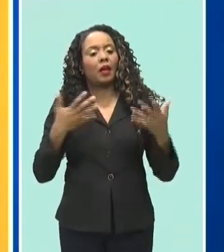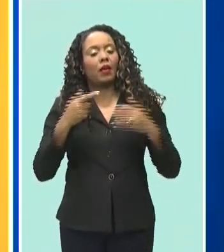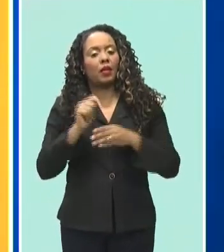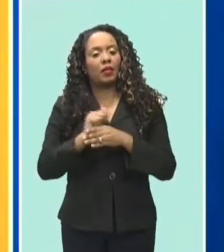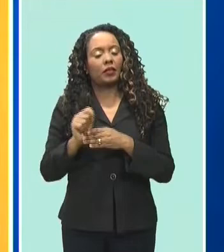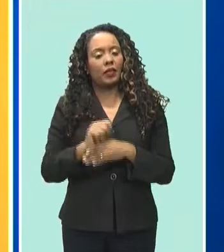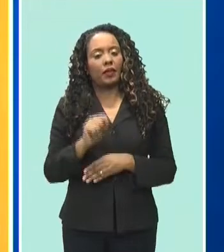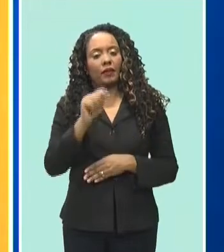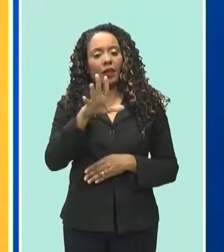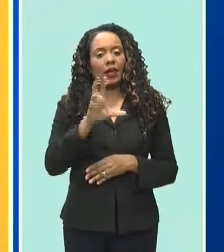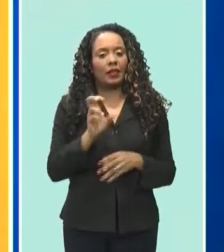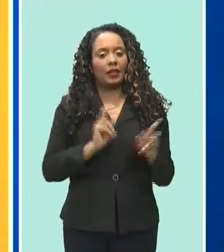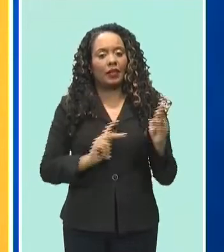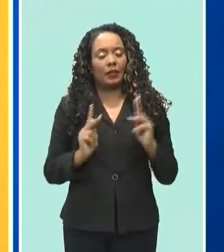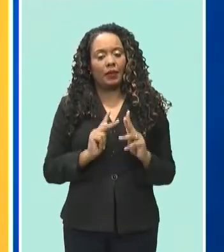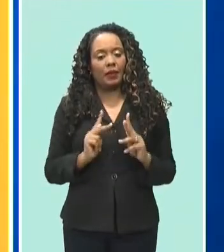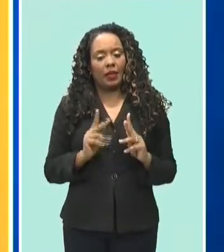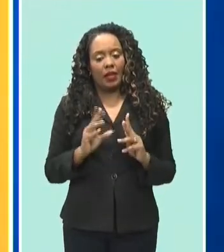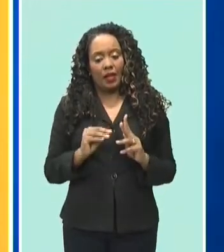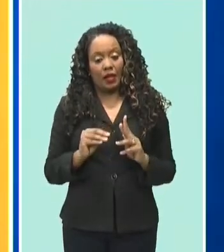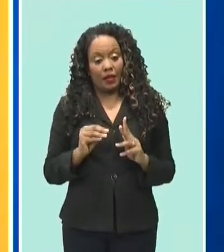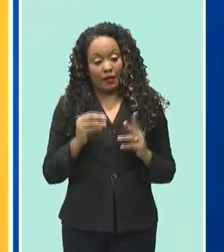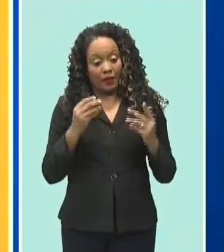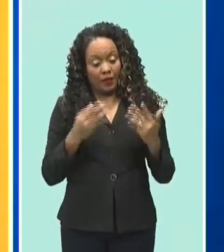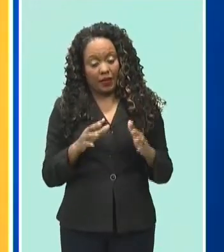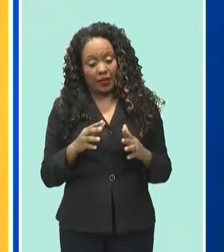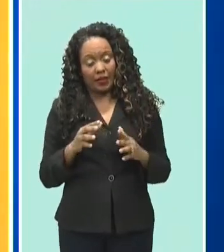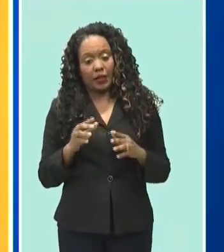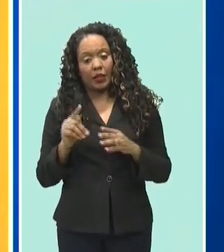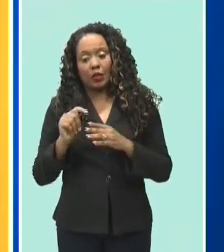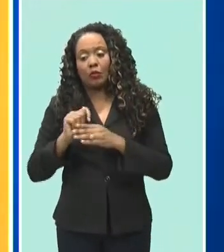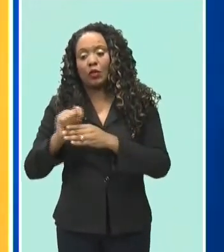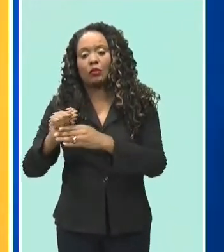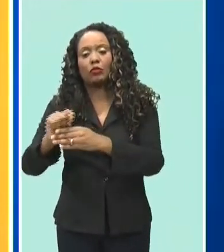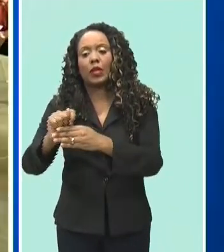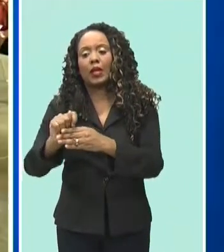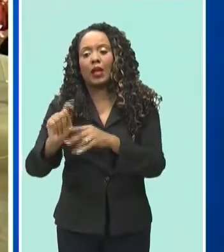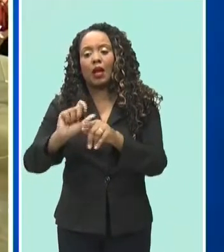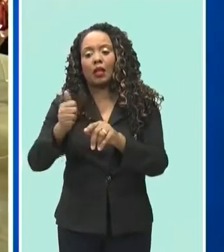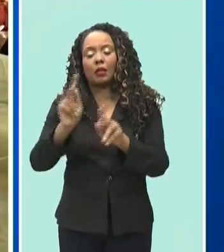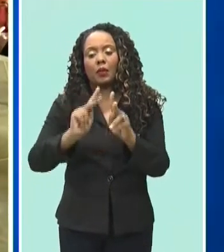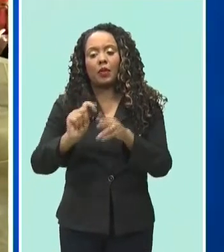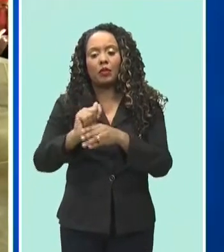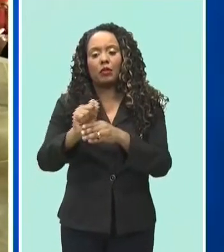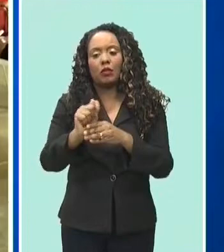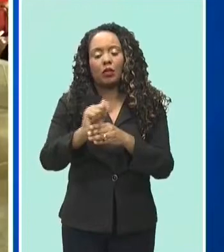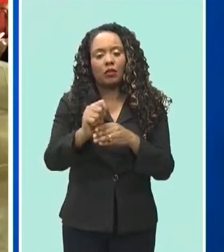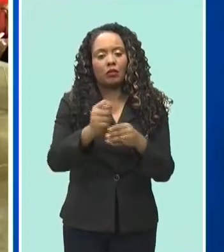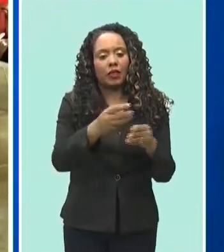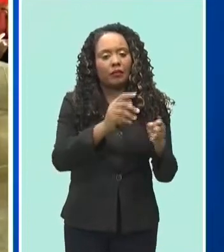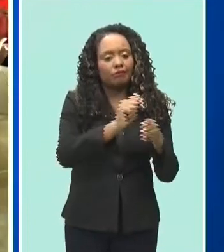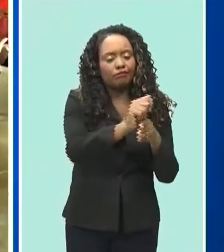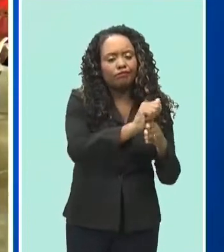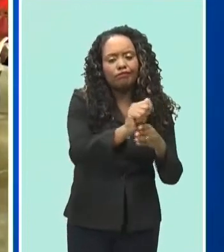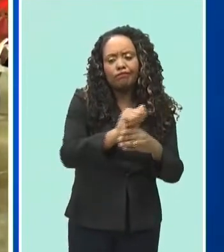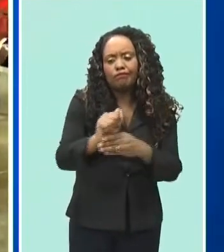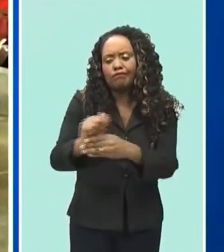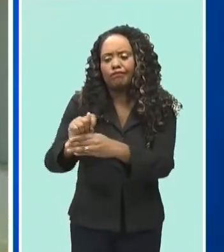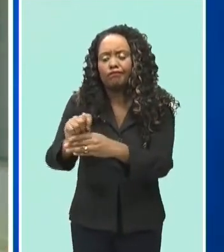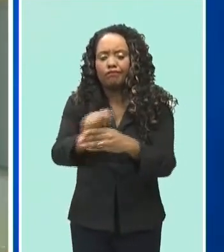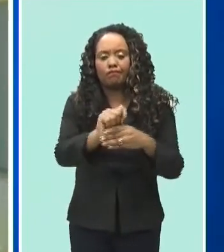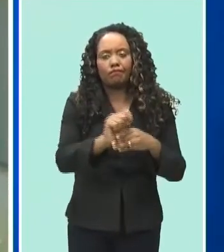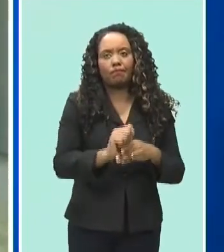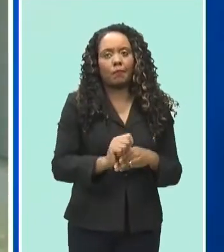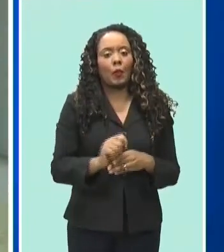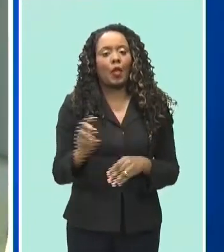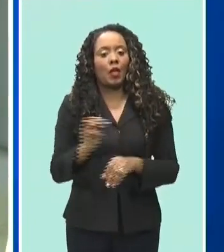and those 500 will in turn train out each 100 persons. The training in emotional intelligence has been endorsed